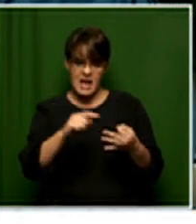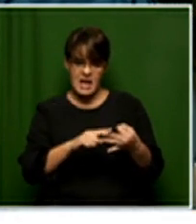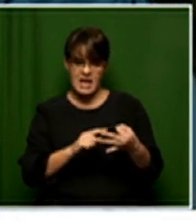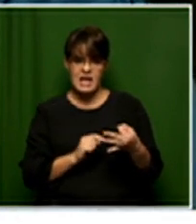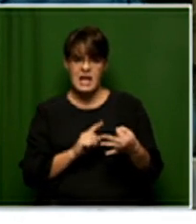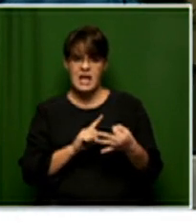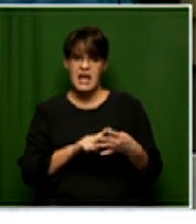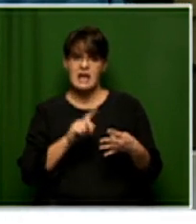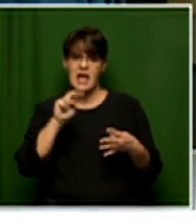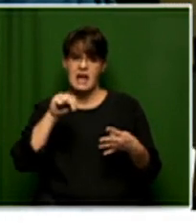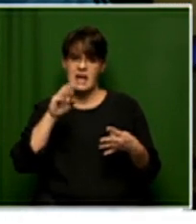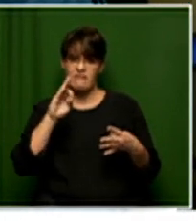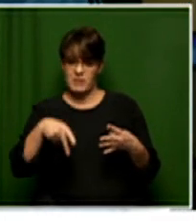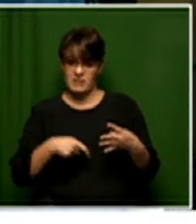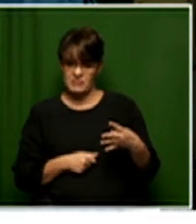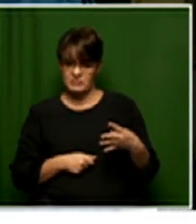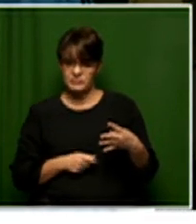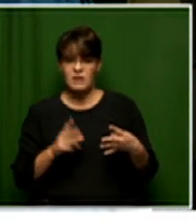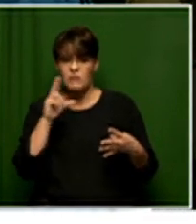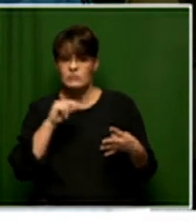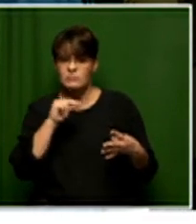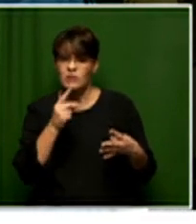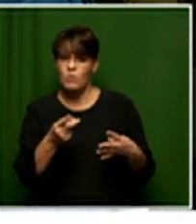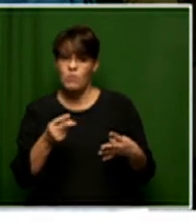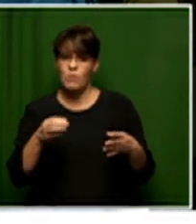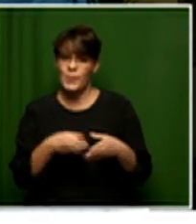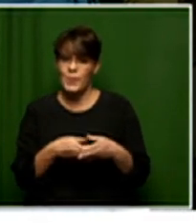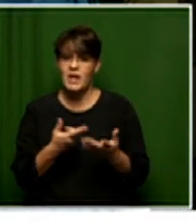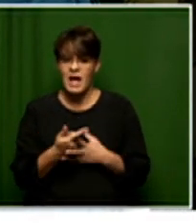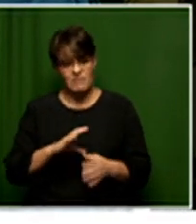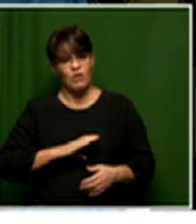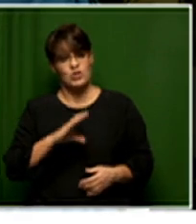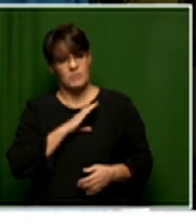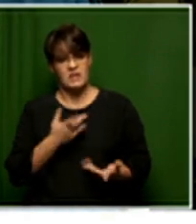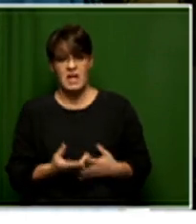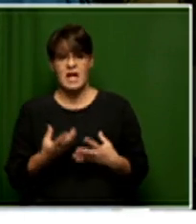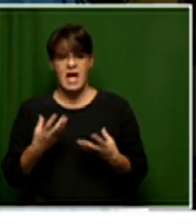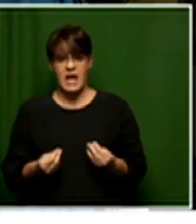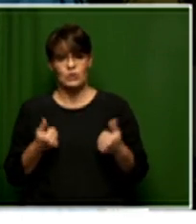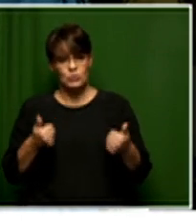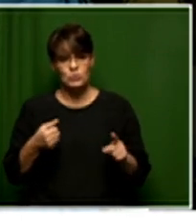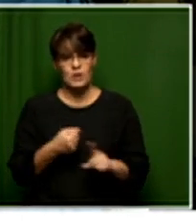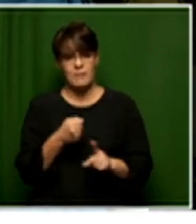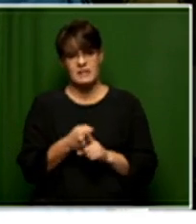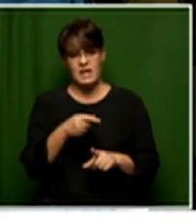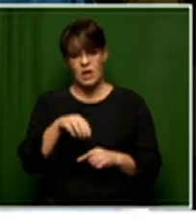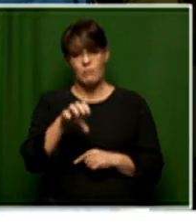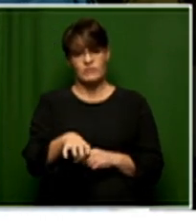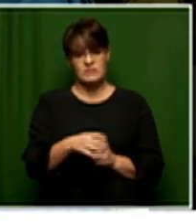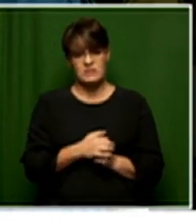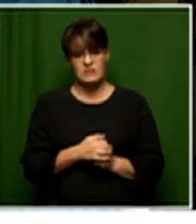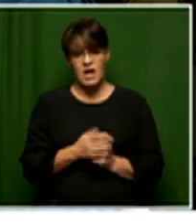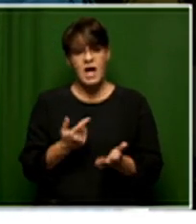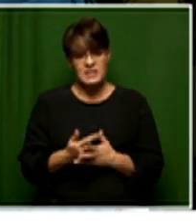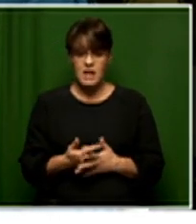and this time around, just speaking to some of the smaller parties, they're rather confident. They're saying they've had good campaigns in the province of KwaZulu-Natal,